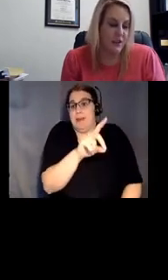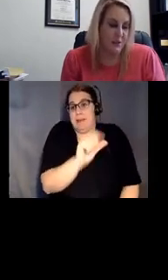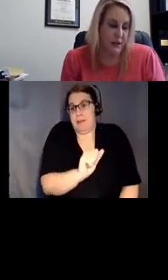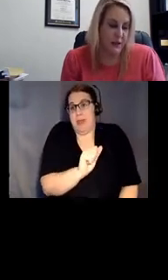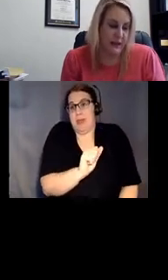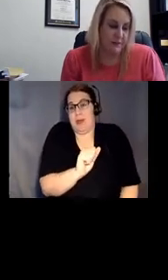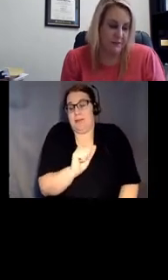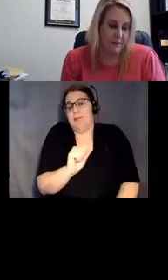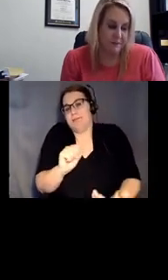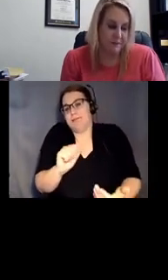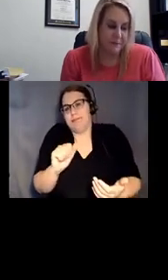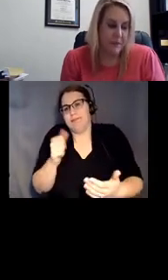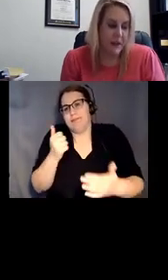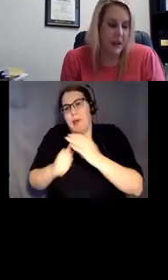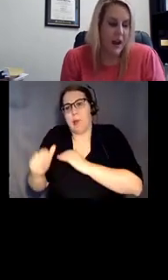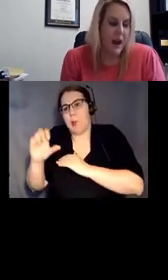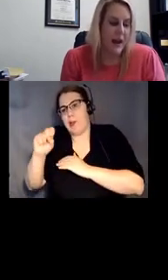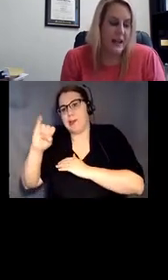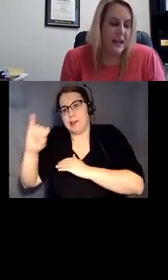SSI eligibility.